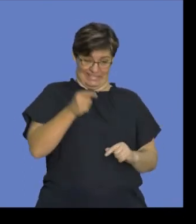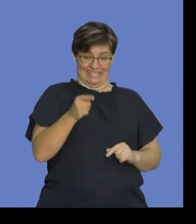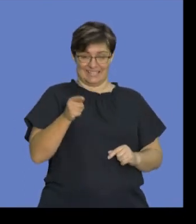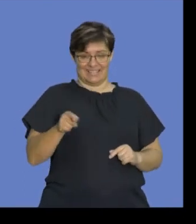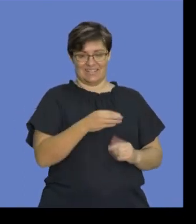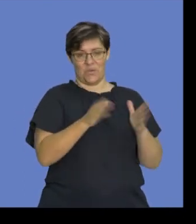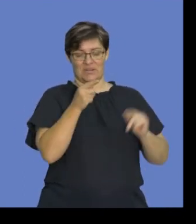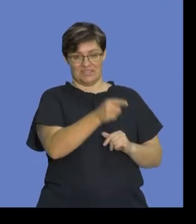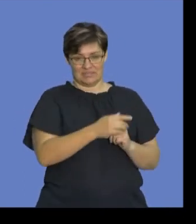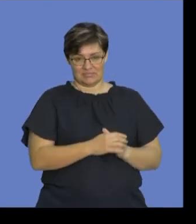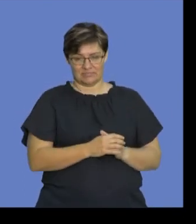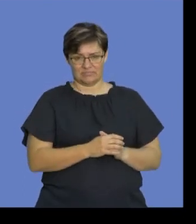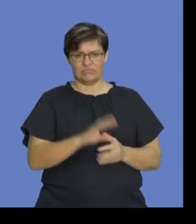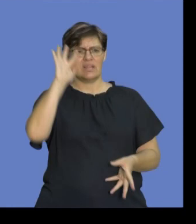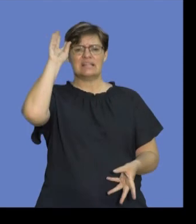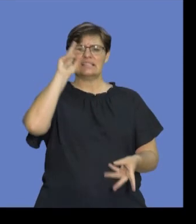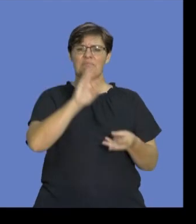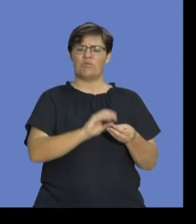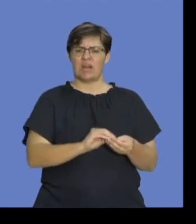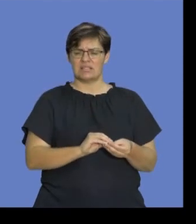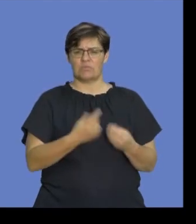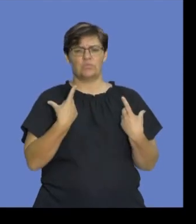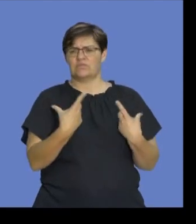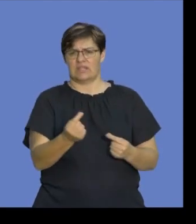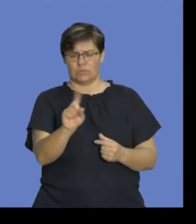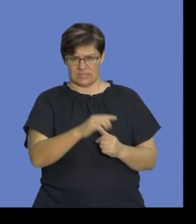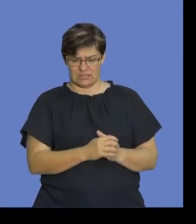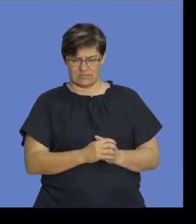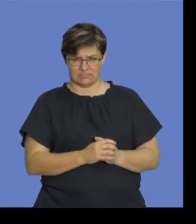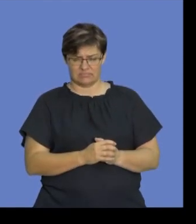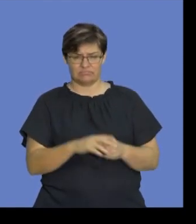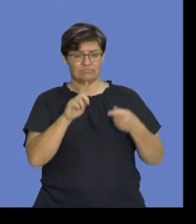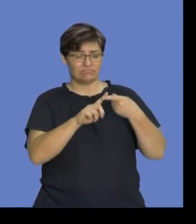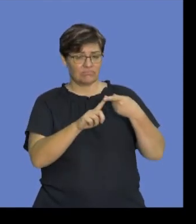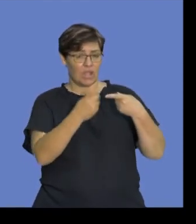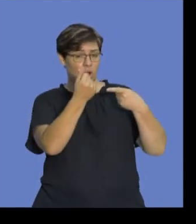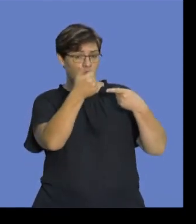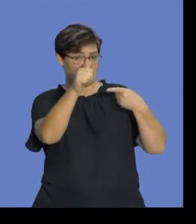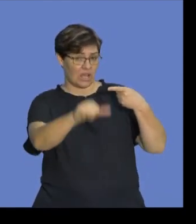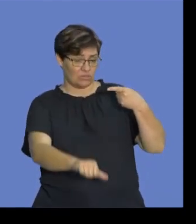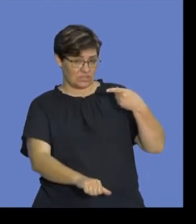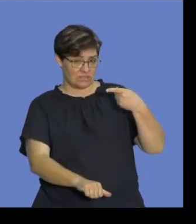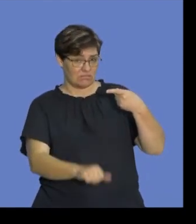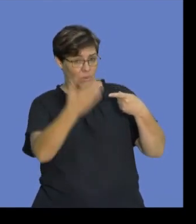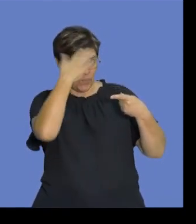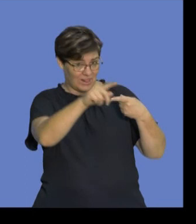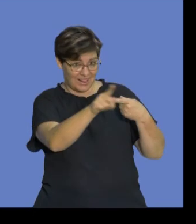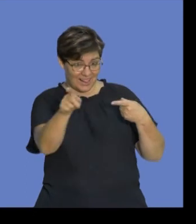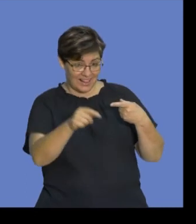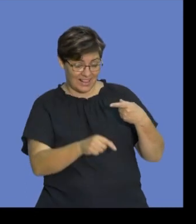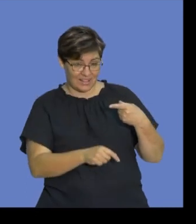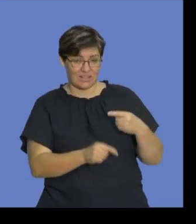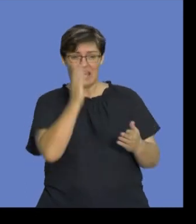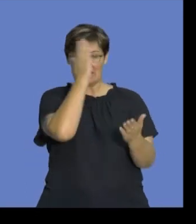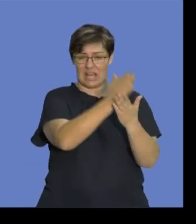balance. So let's summarize what we have done. We've spoken about the cost accounts.